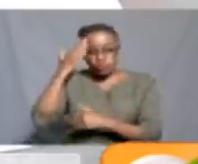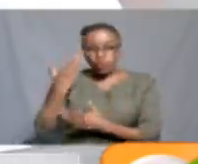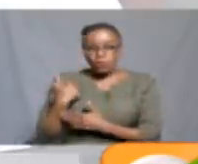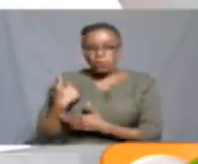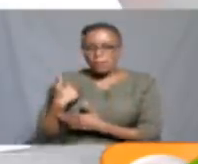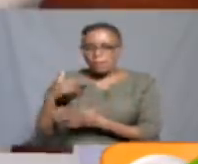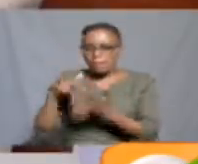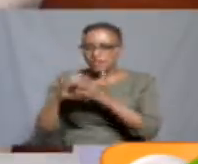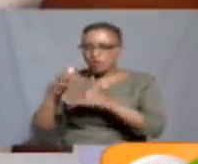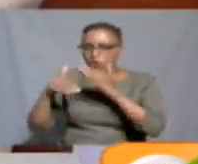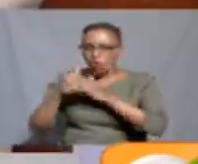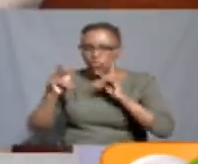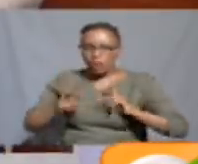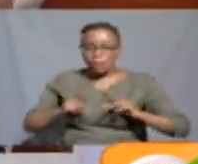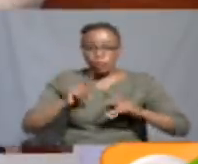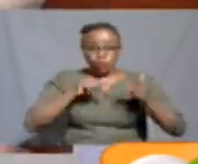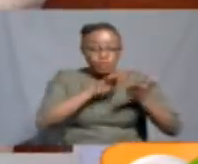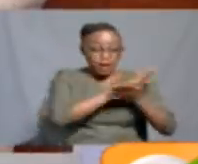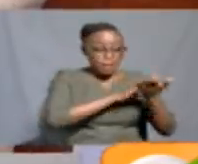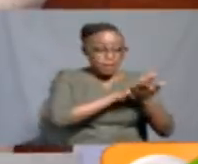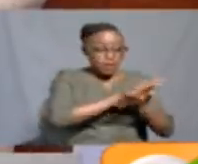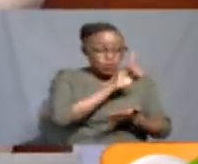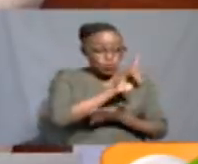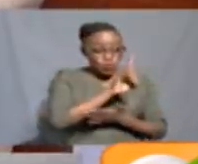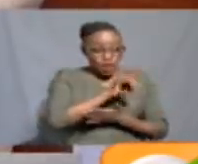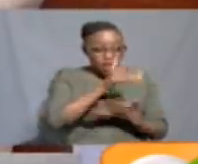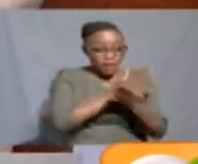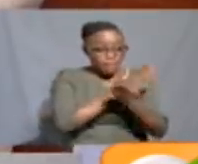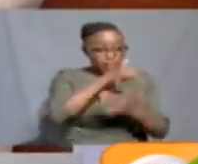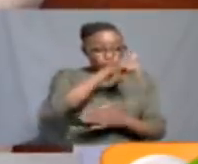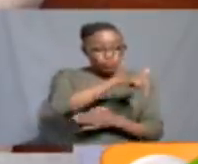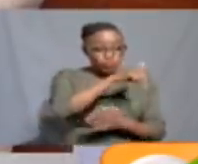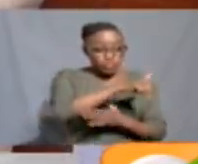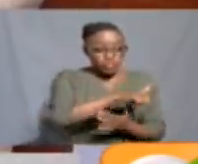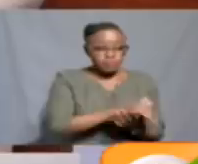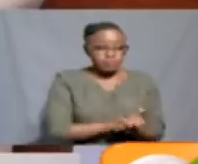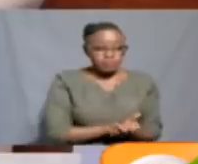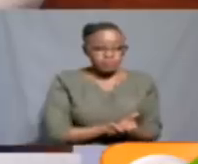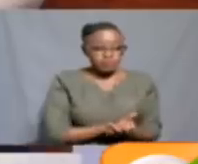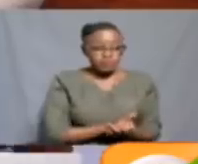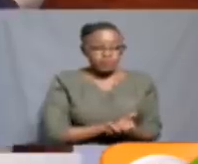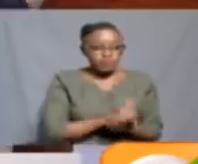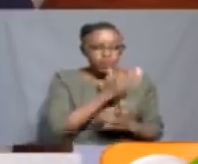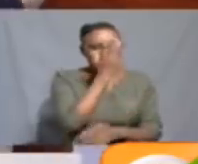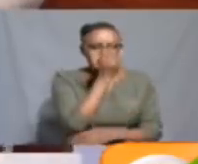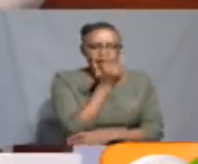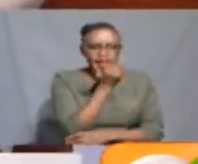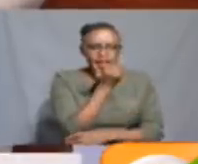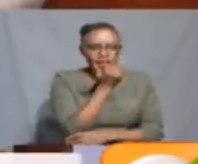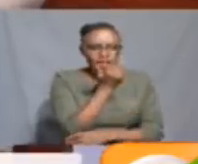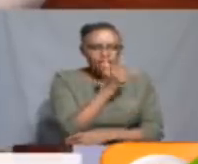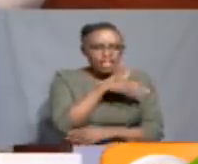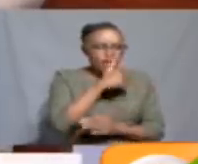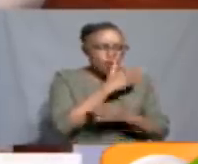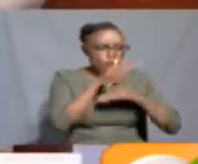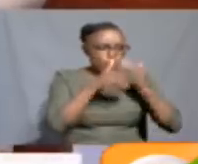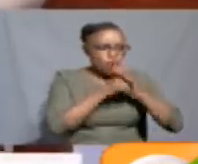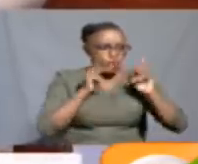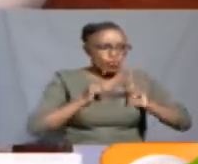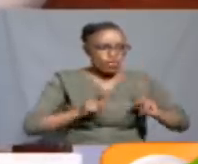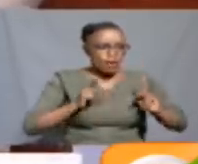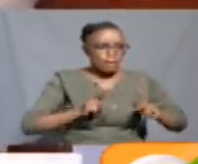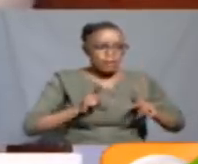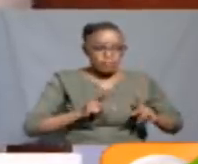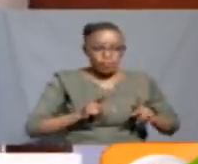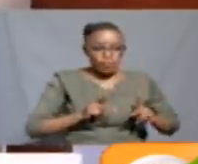is that everybody, that's the worrying part today. That why everybody is not